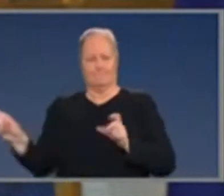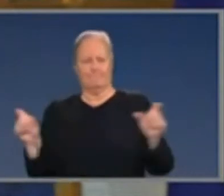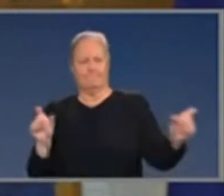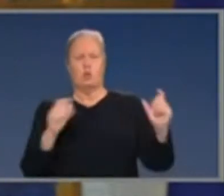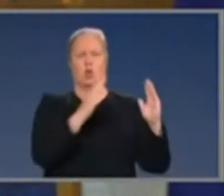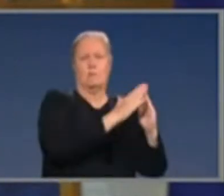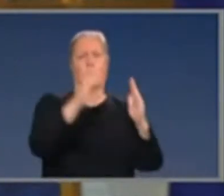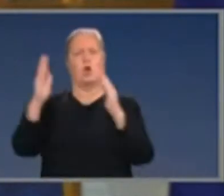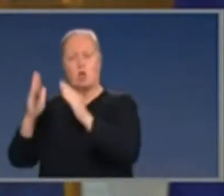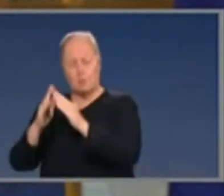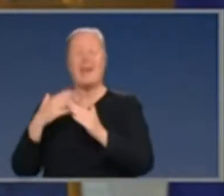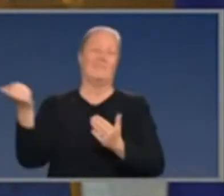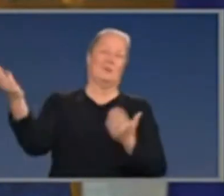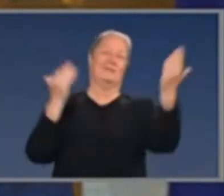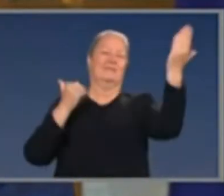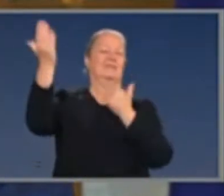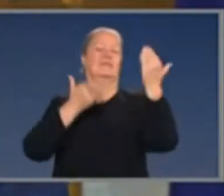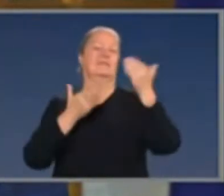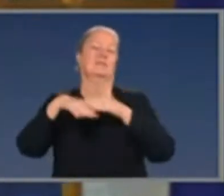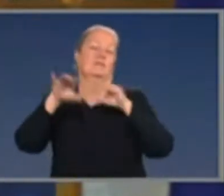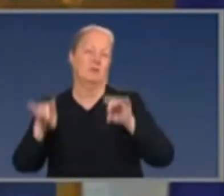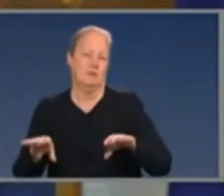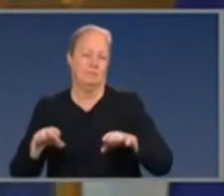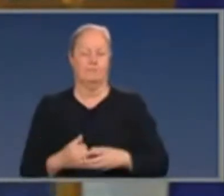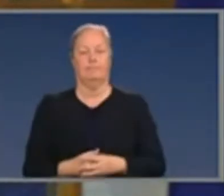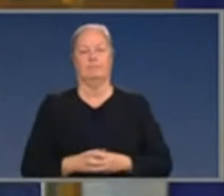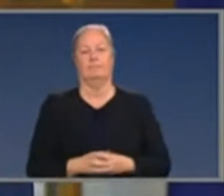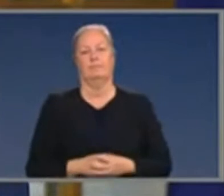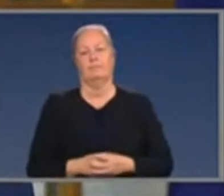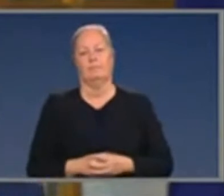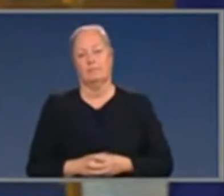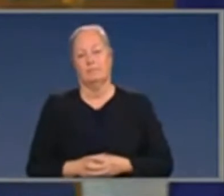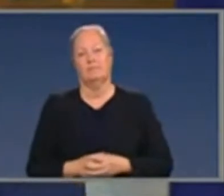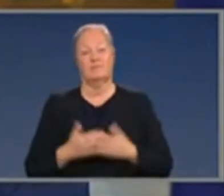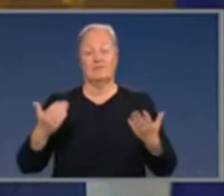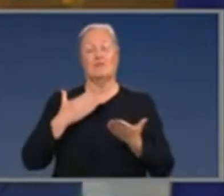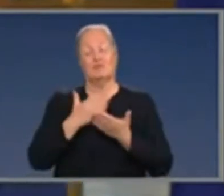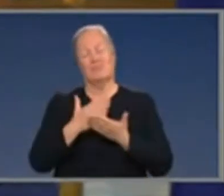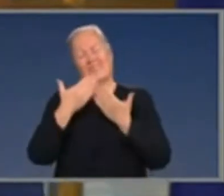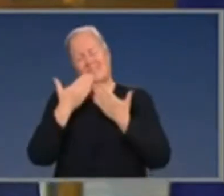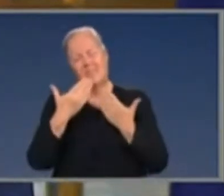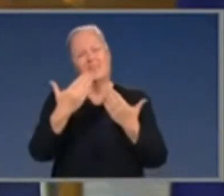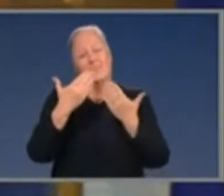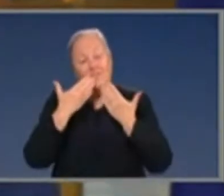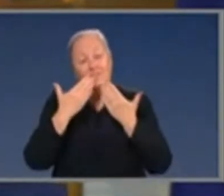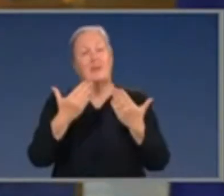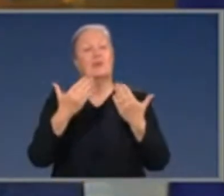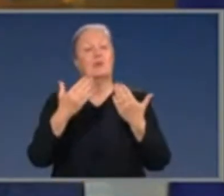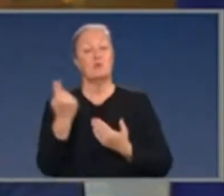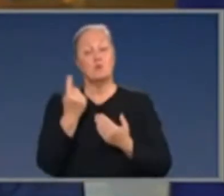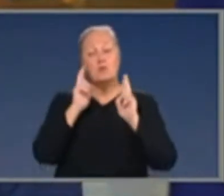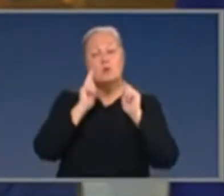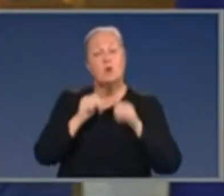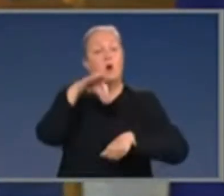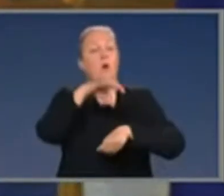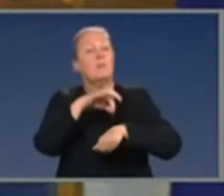hospital workforce. And I can say with incredible gratitude to my colleagues who run the